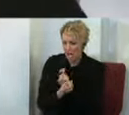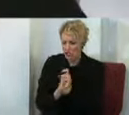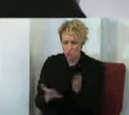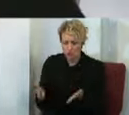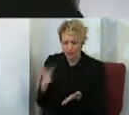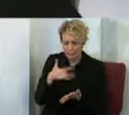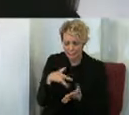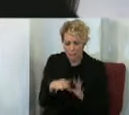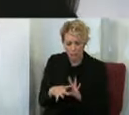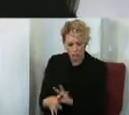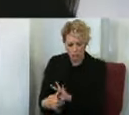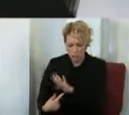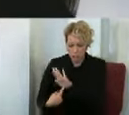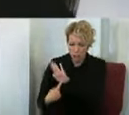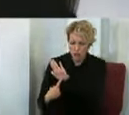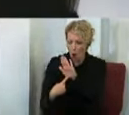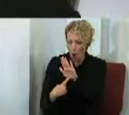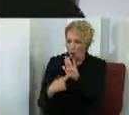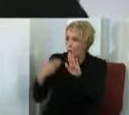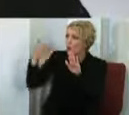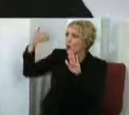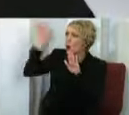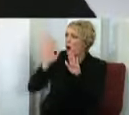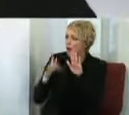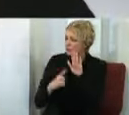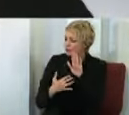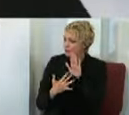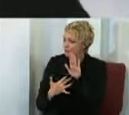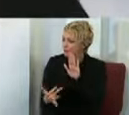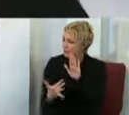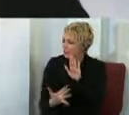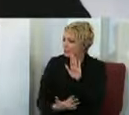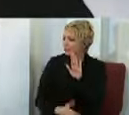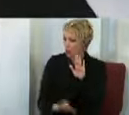to truly be God in this world, to be Christ in this world.